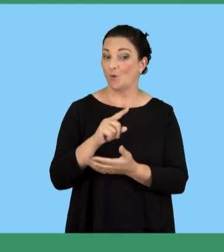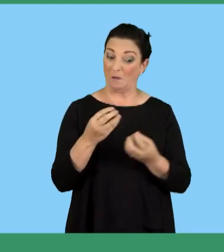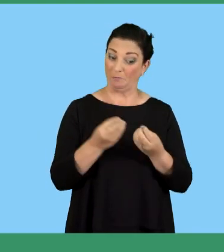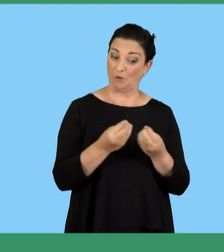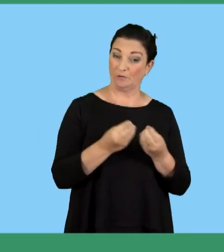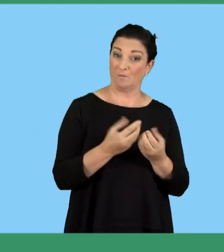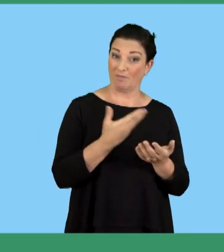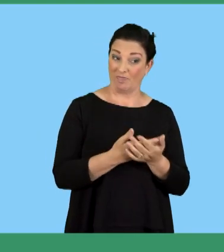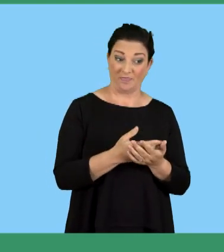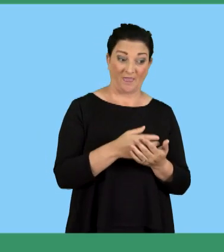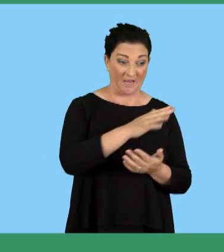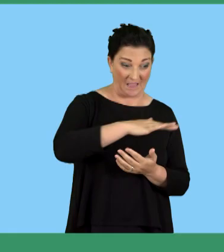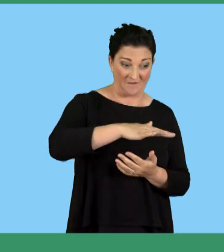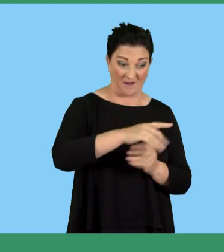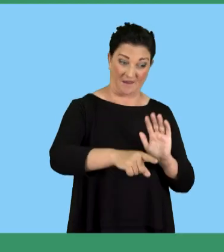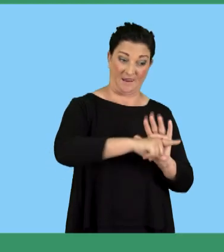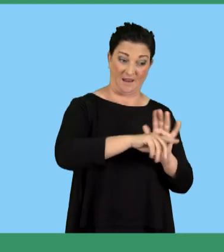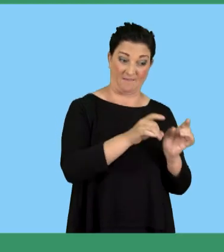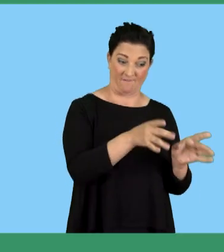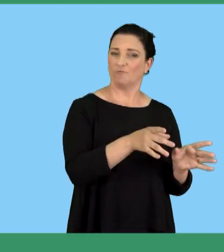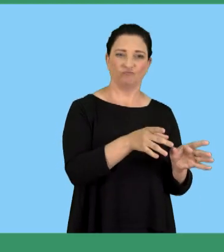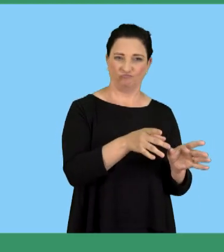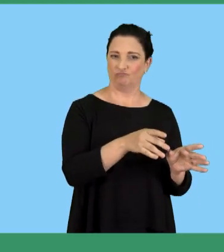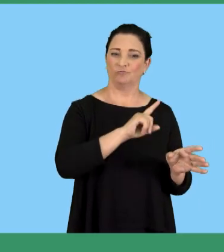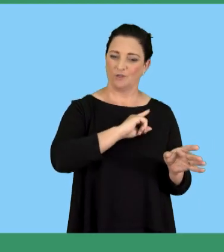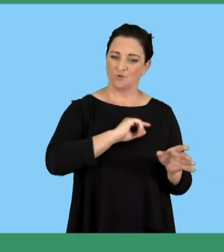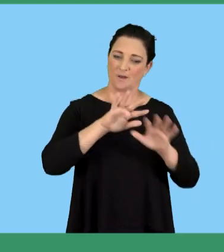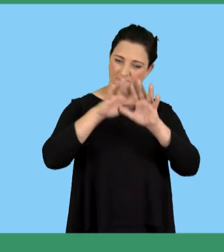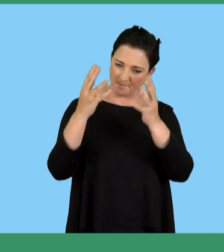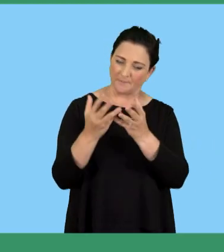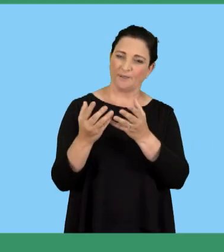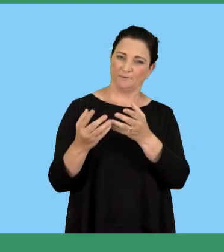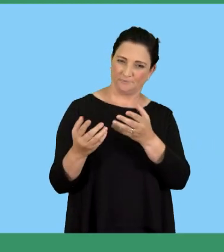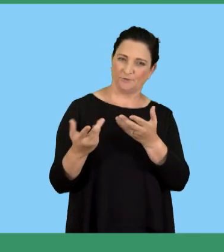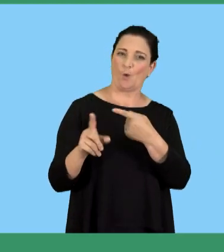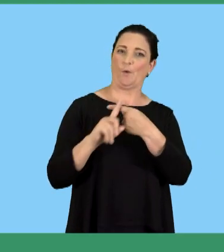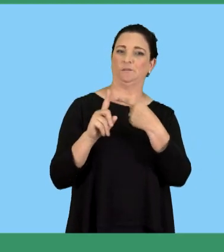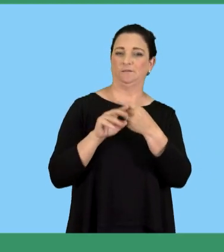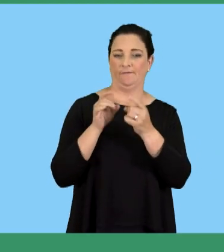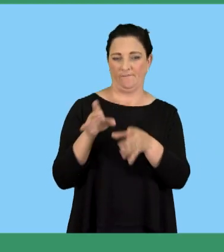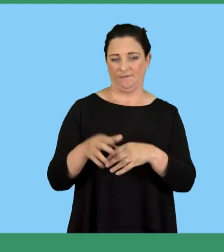this is to say their product does not affect the environment. Hence we talk to planet.